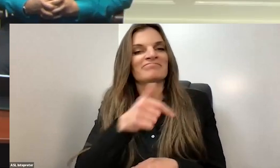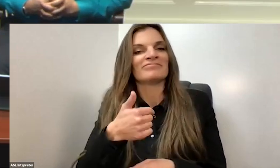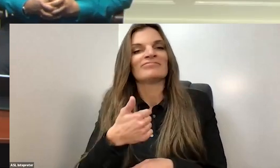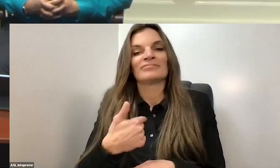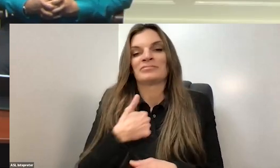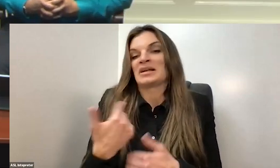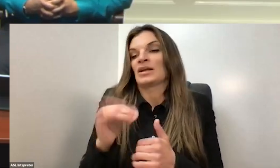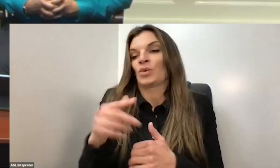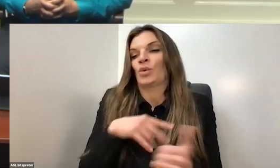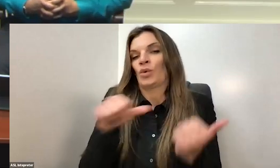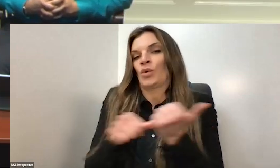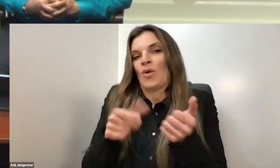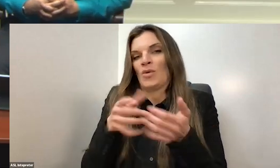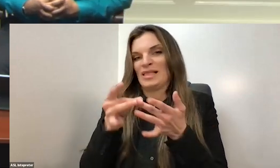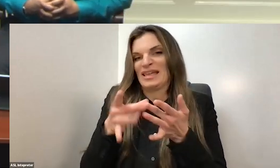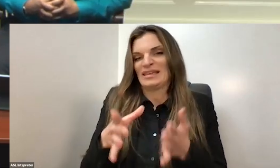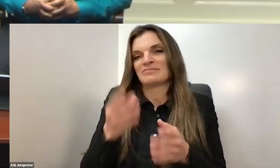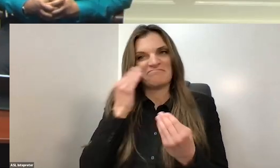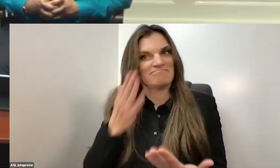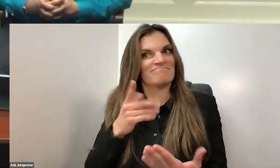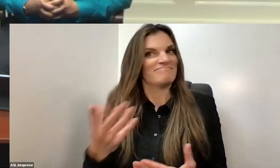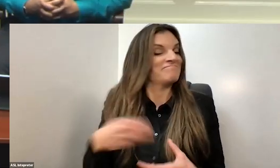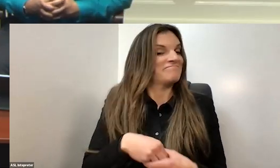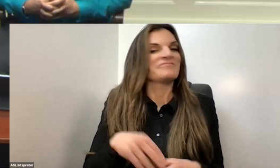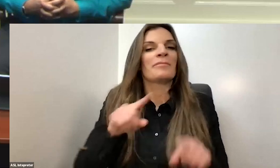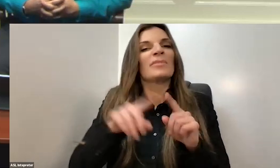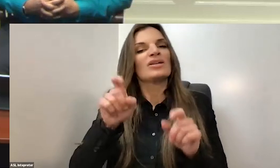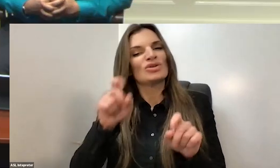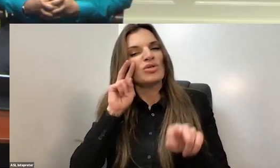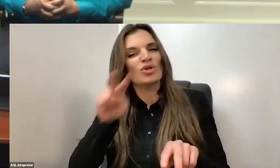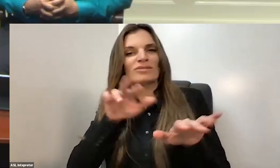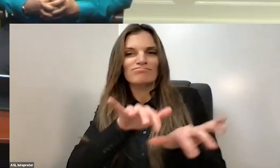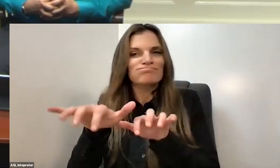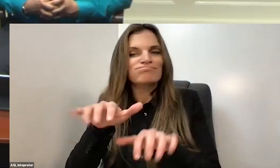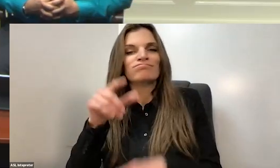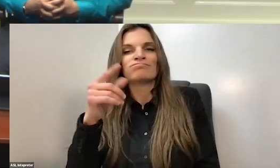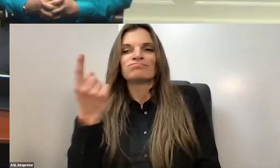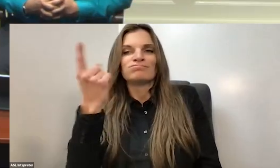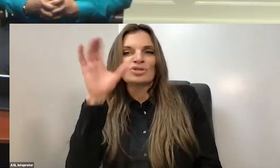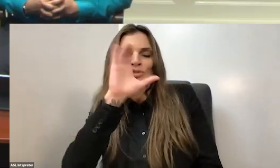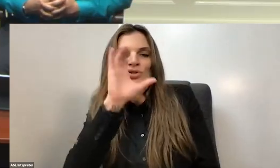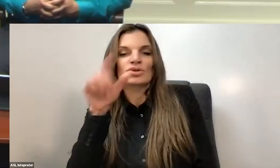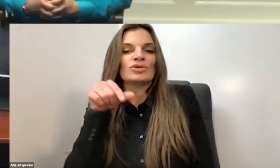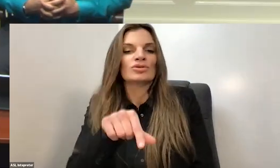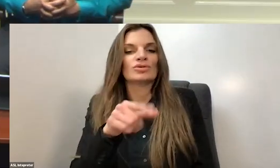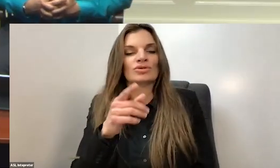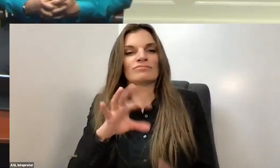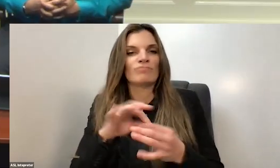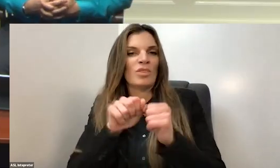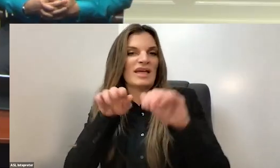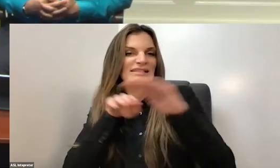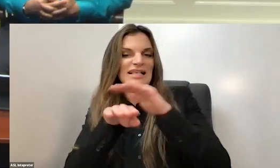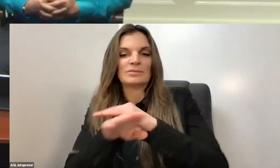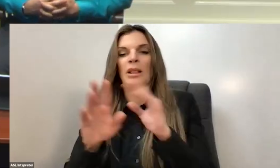you use your favorite search engine, type the word meetup and accessibility, you'll probably find,